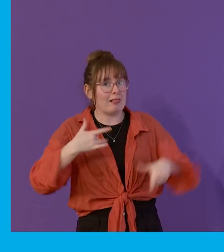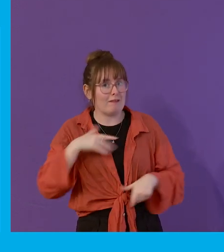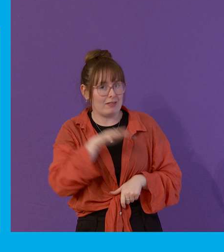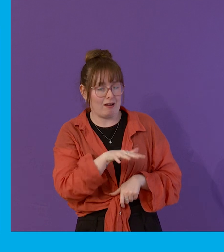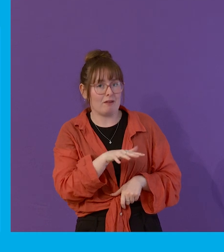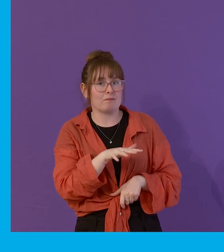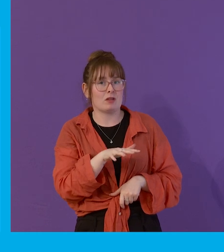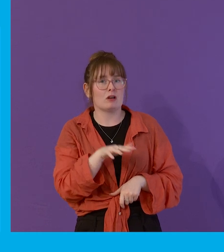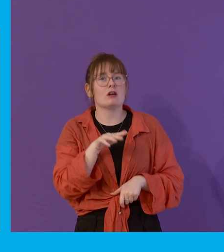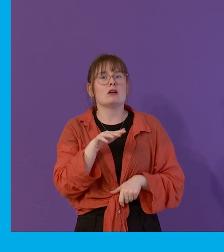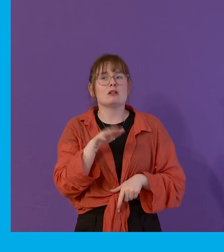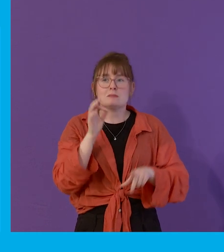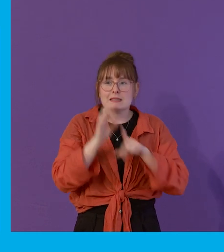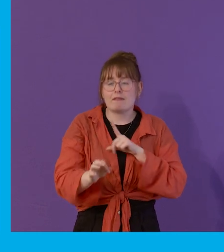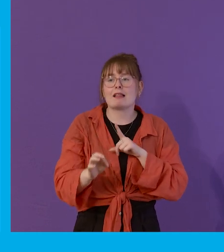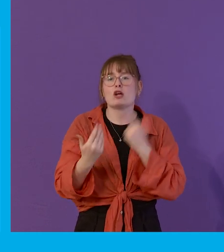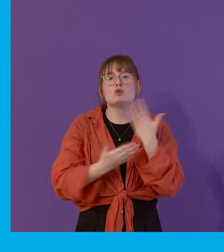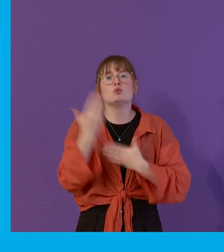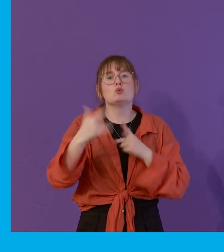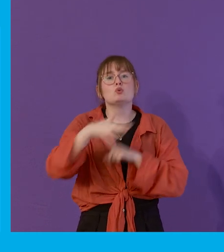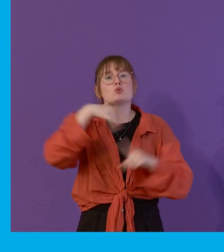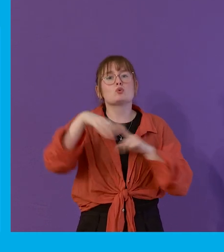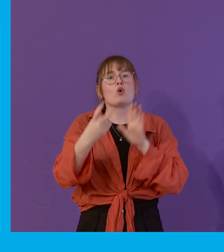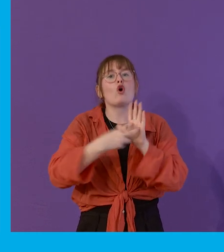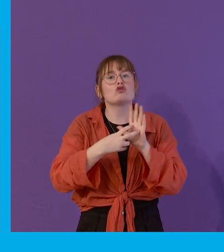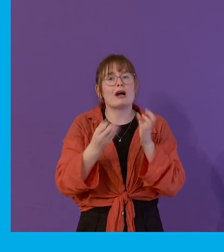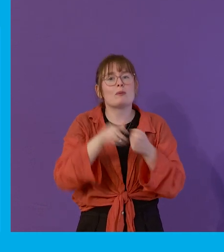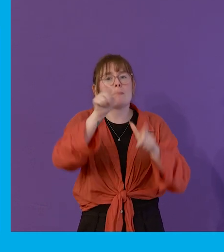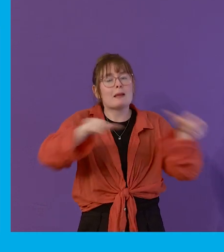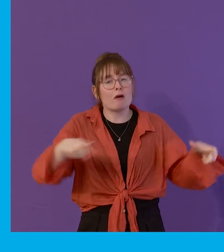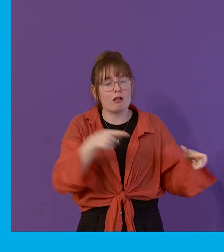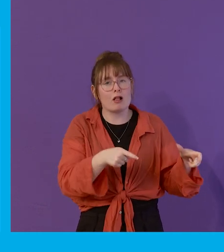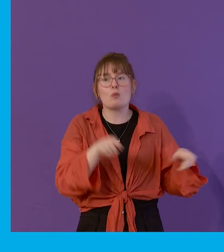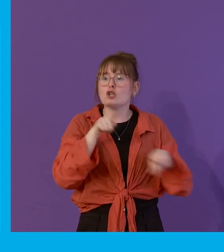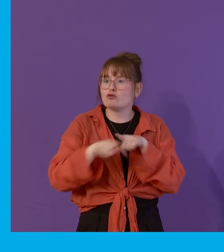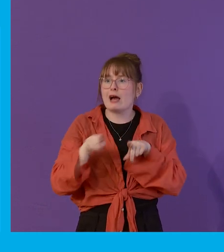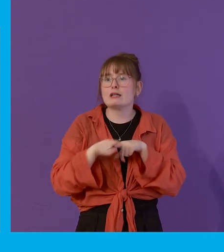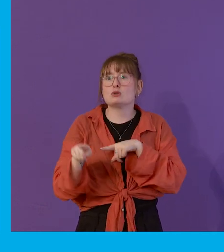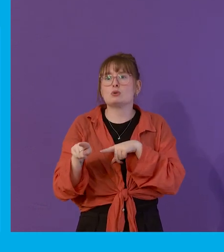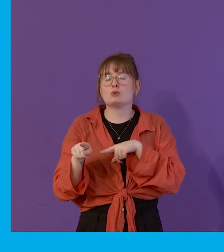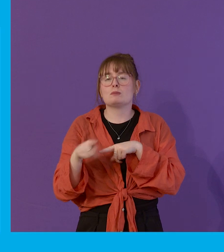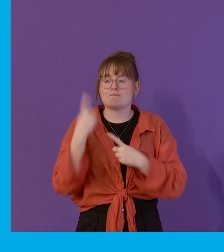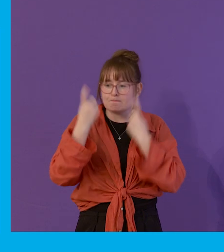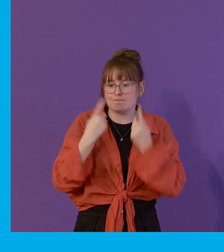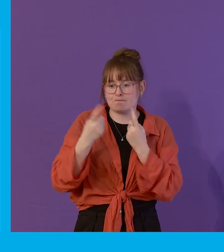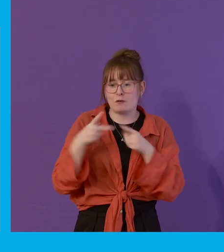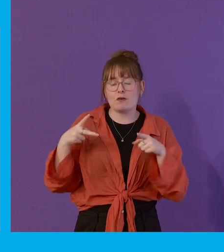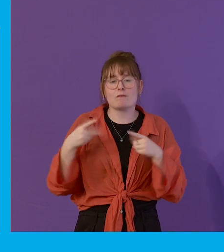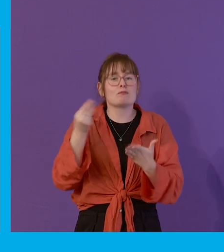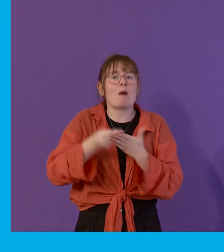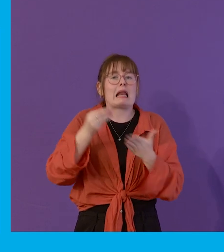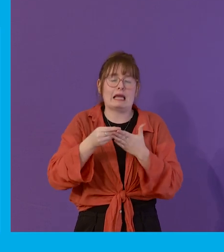was about brokering a new social contract with citizens, where we tried to get through the funding cuts together. So we